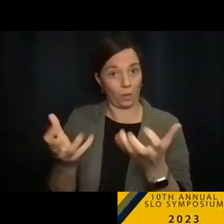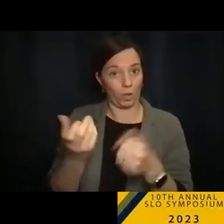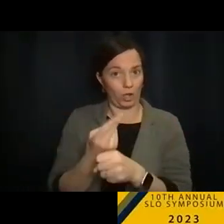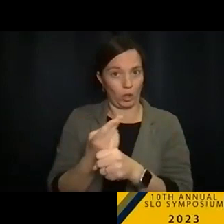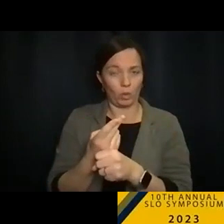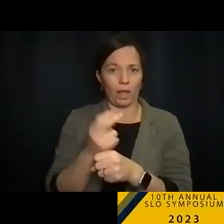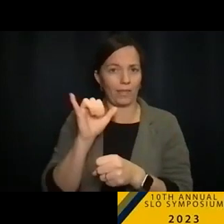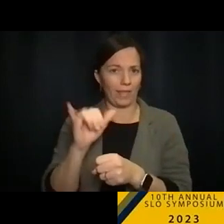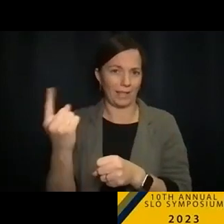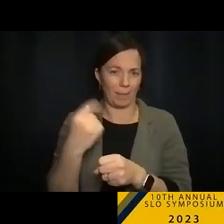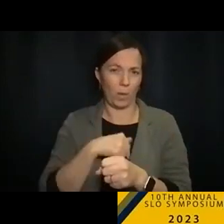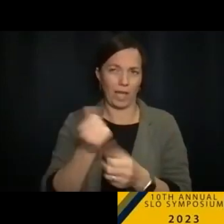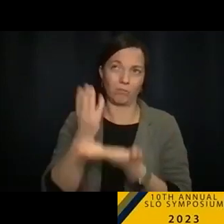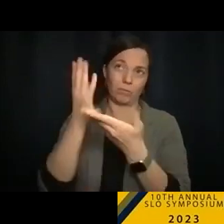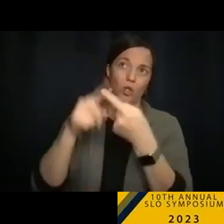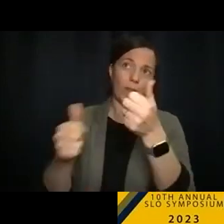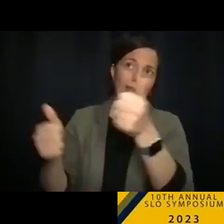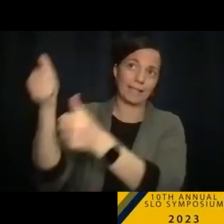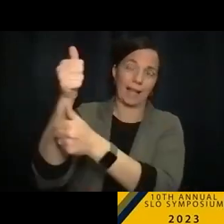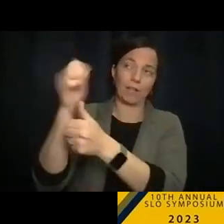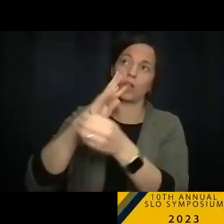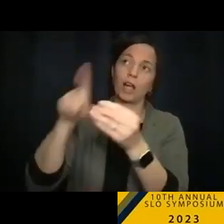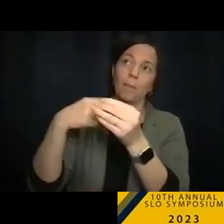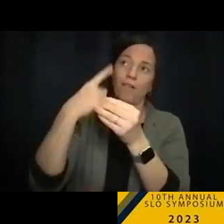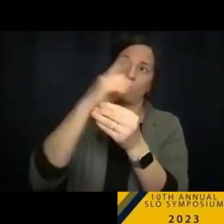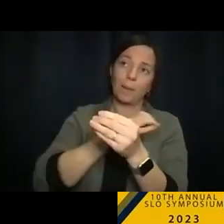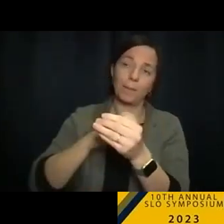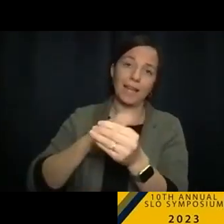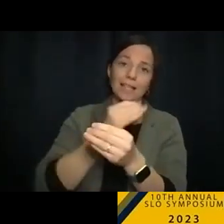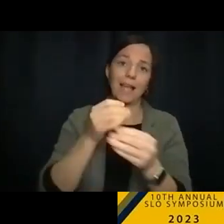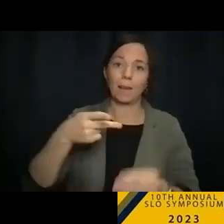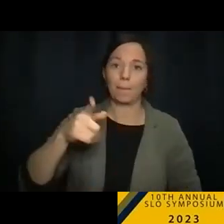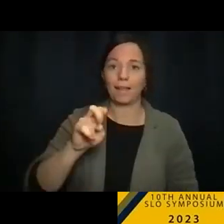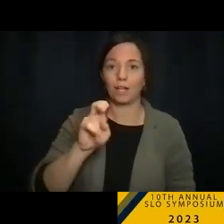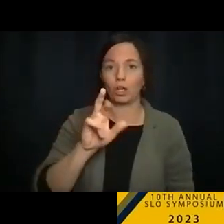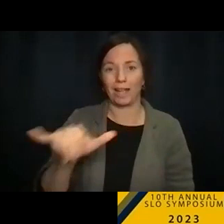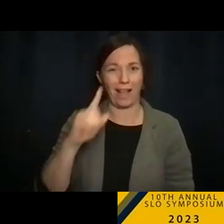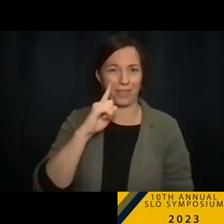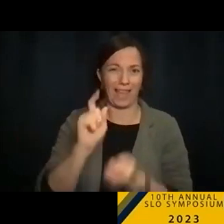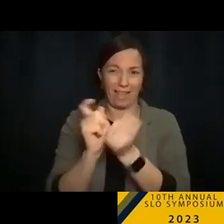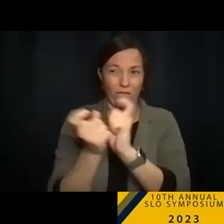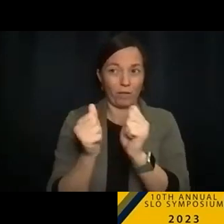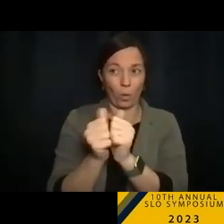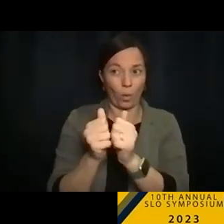to exec and talk about in committees and at plenary, evolving with the field. I think that's an important thing to be able